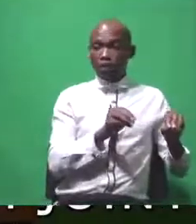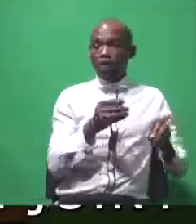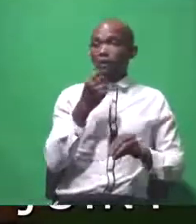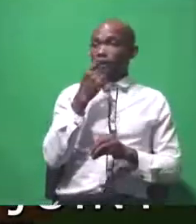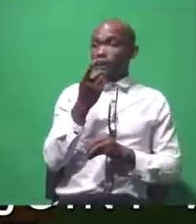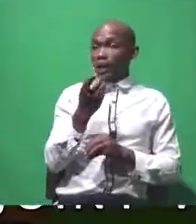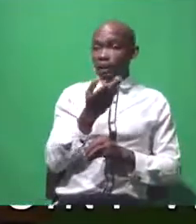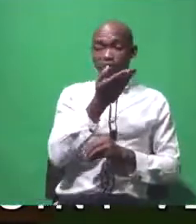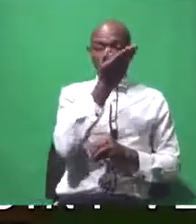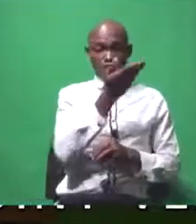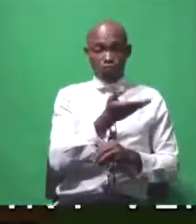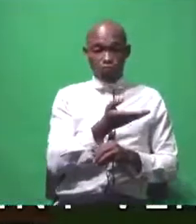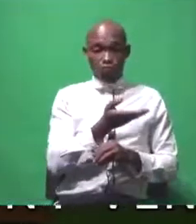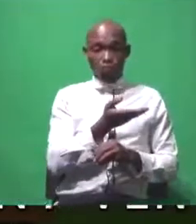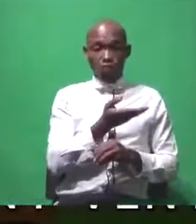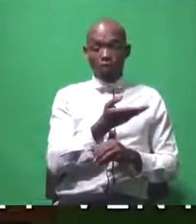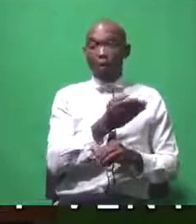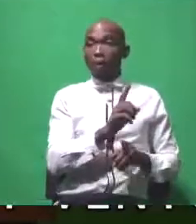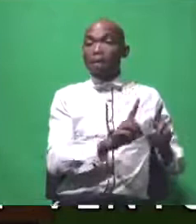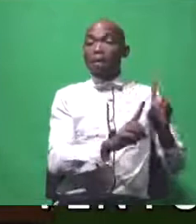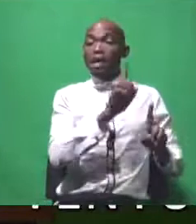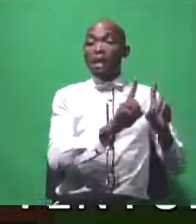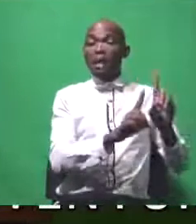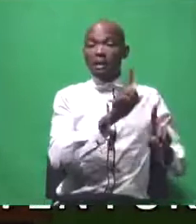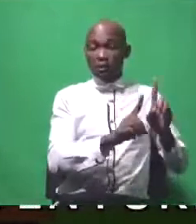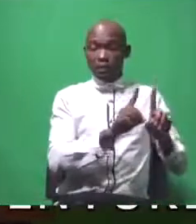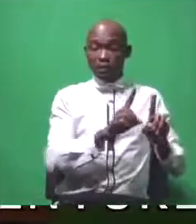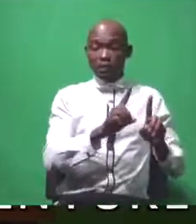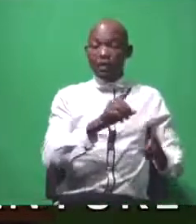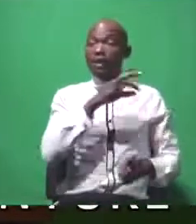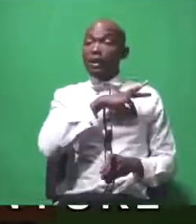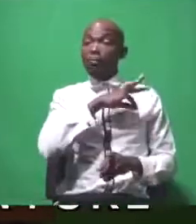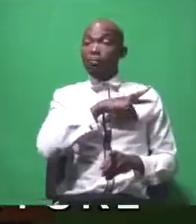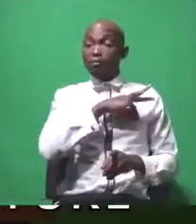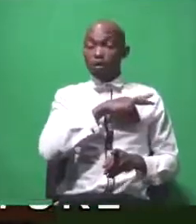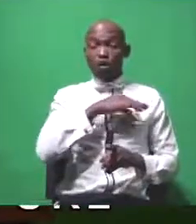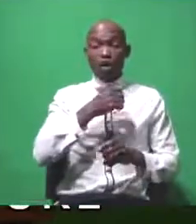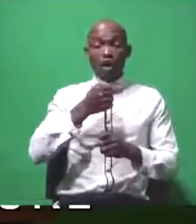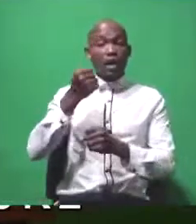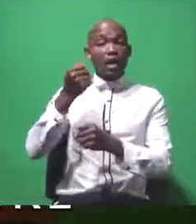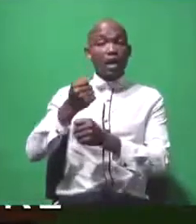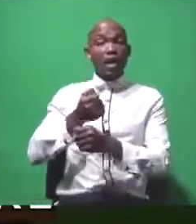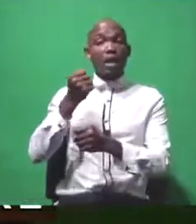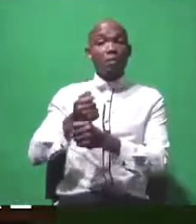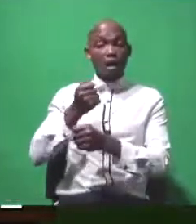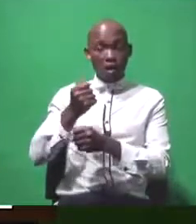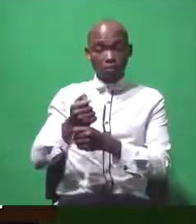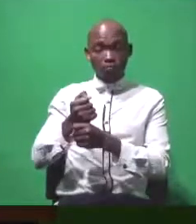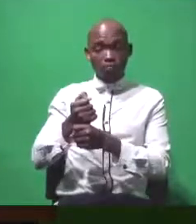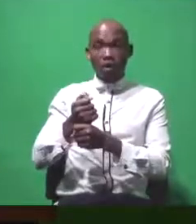said that plant employ labor for fertilizing Tanzania shillings